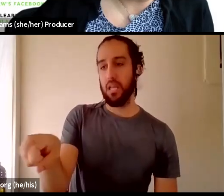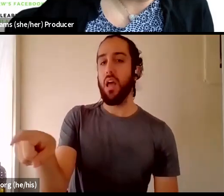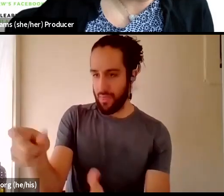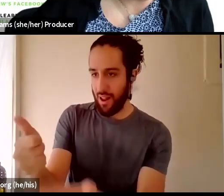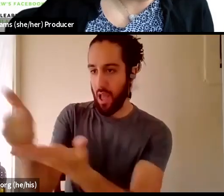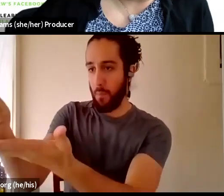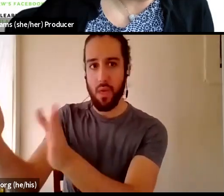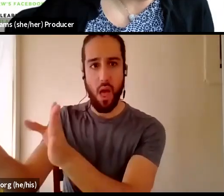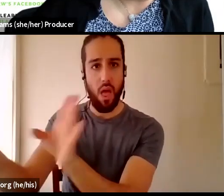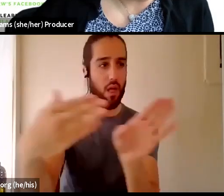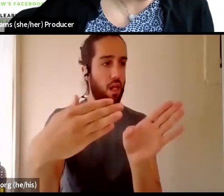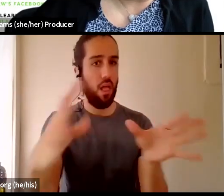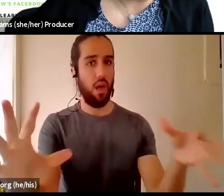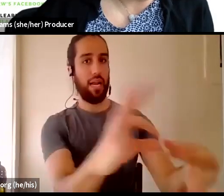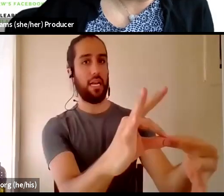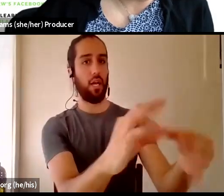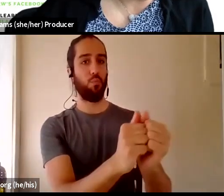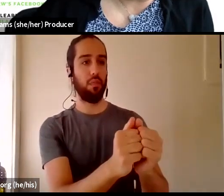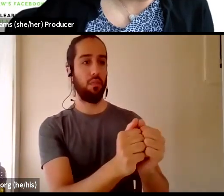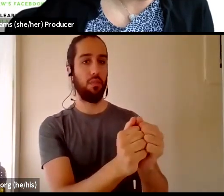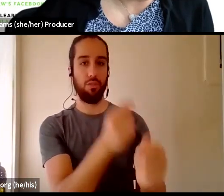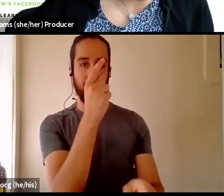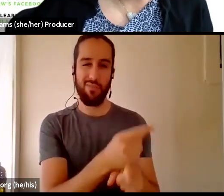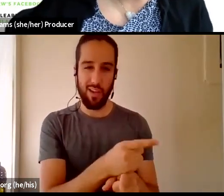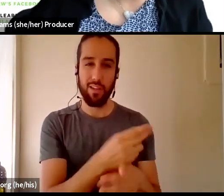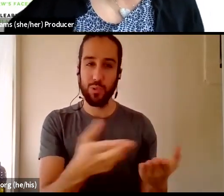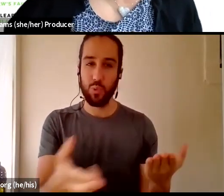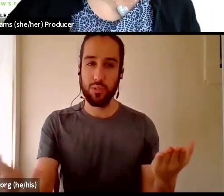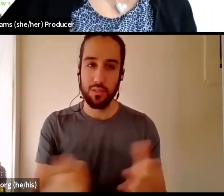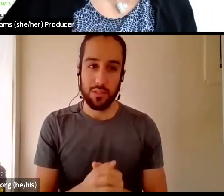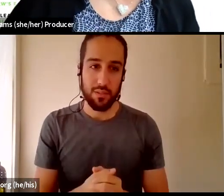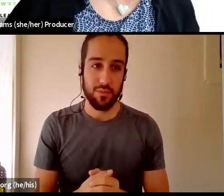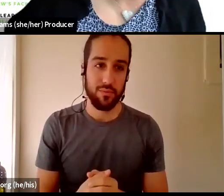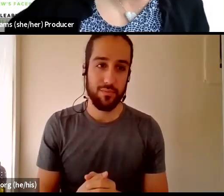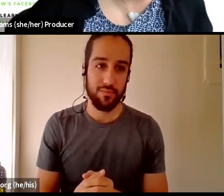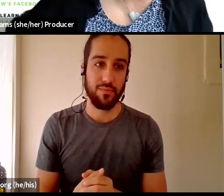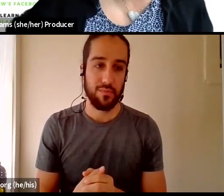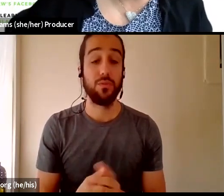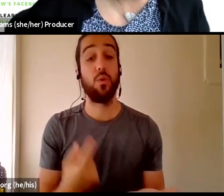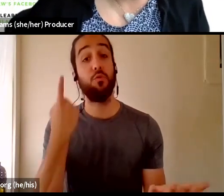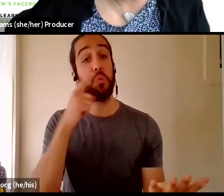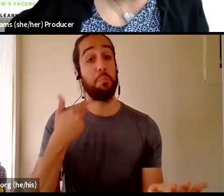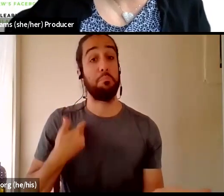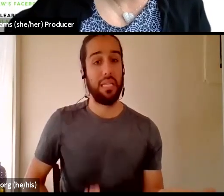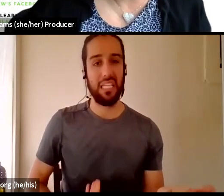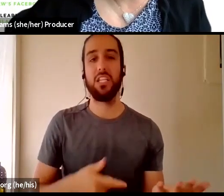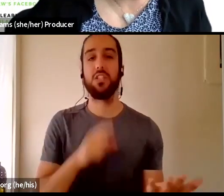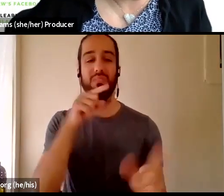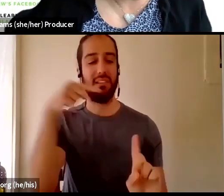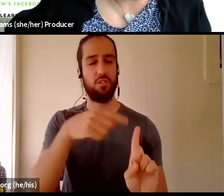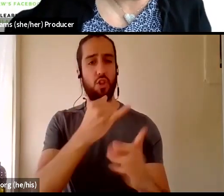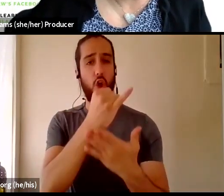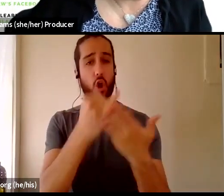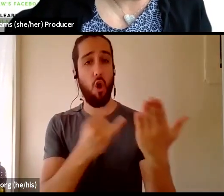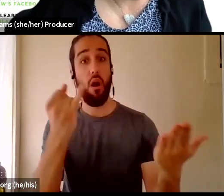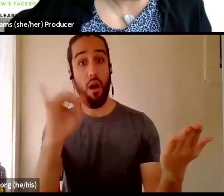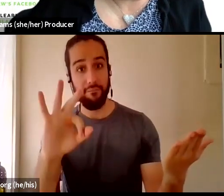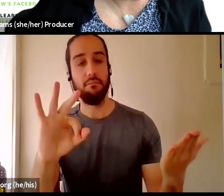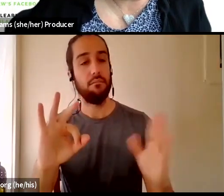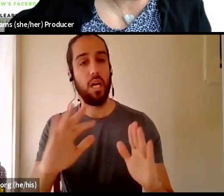connect them to that. So to me, it is the art of community, the art